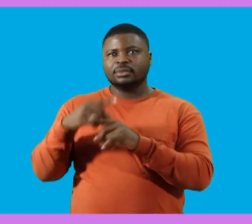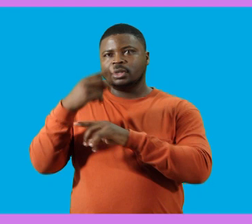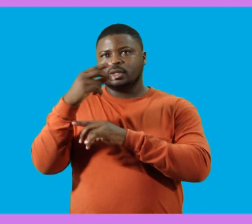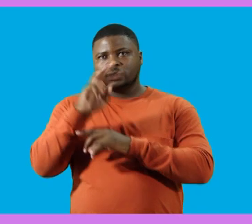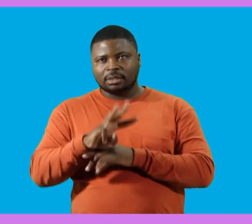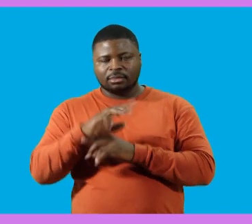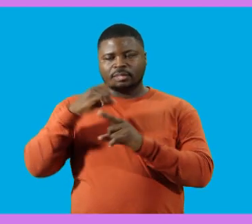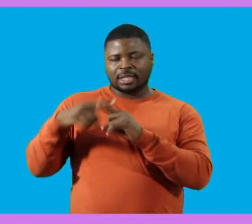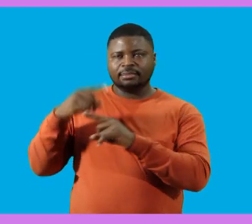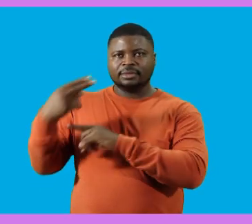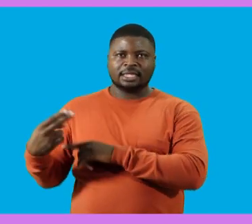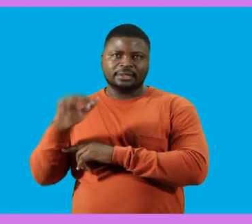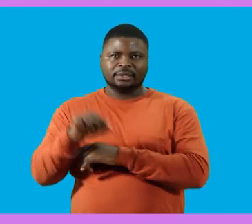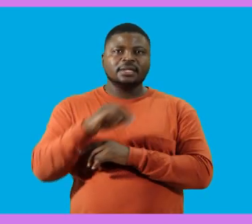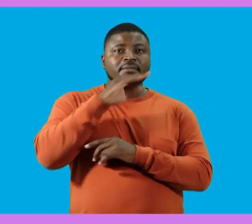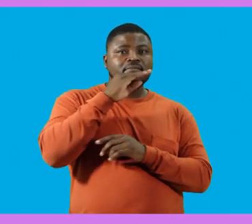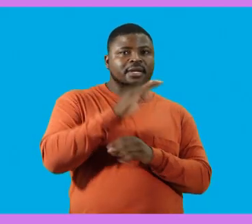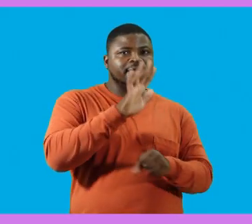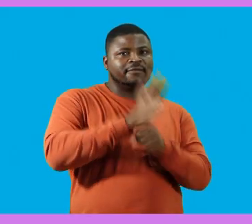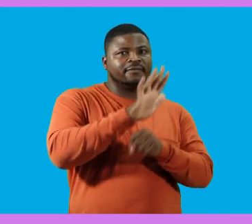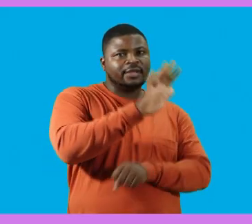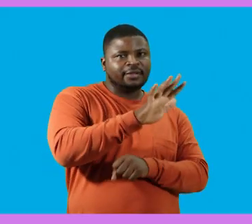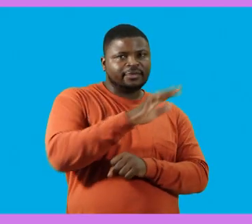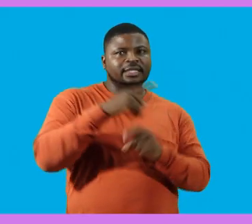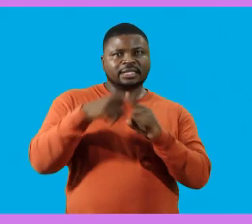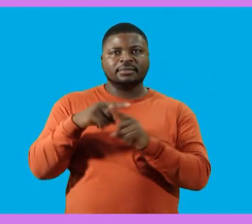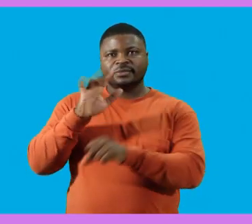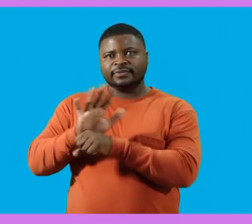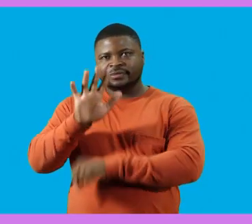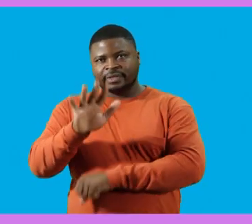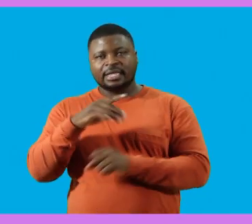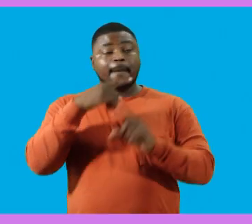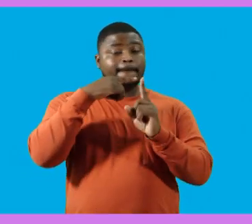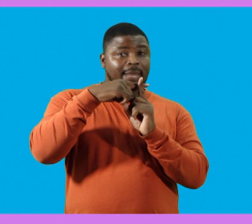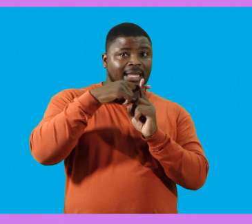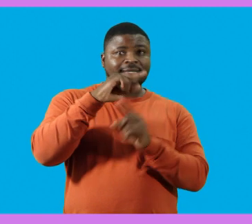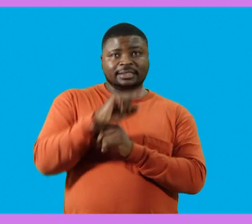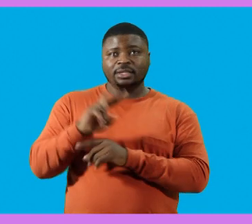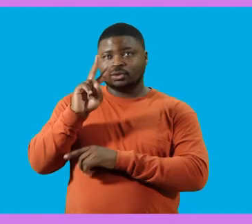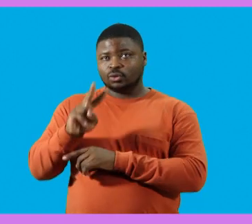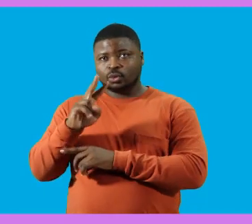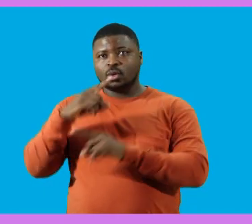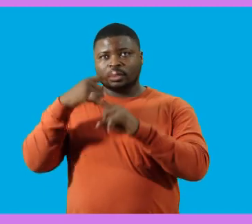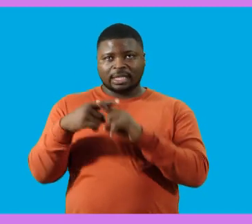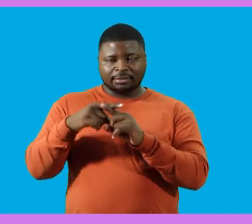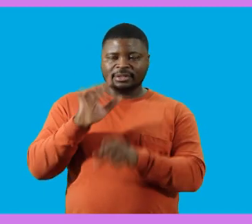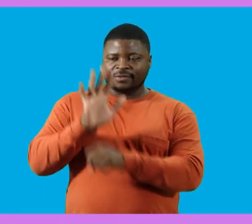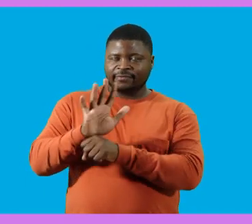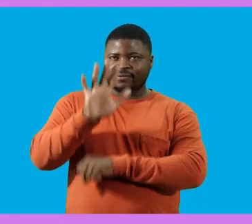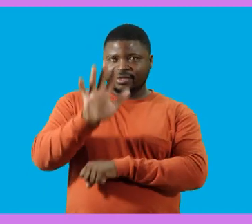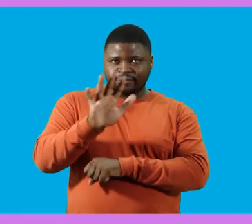times 15 times 15 plus 2